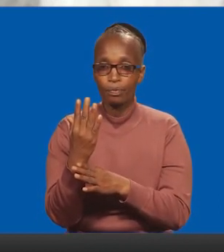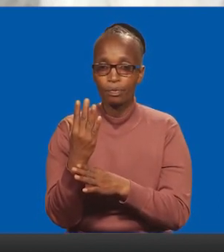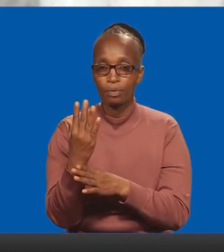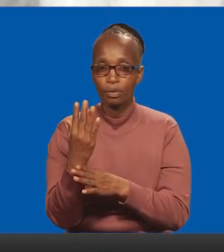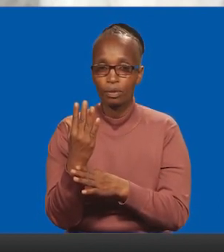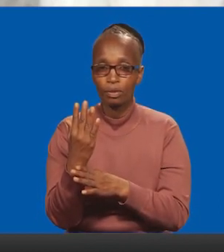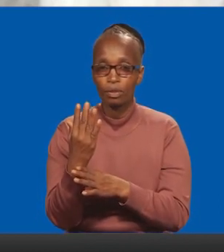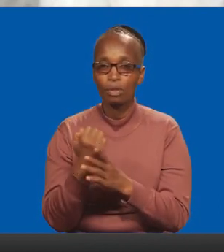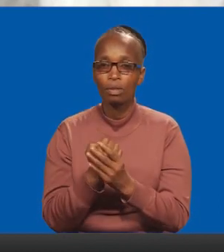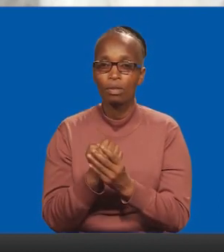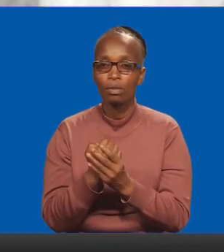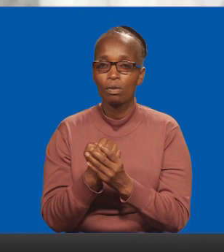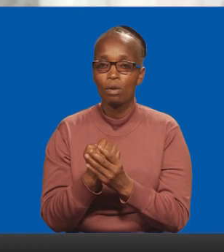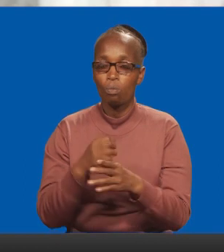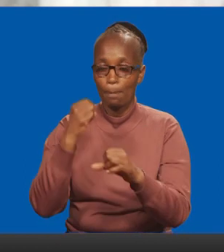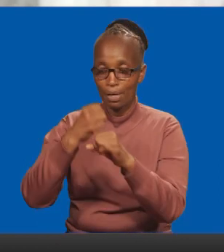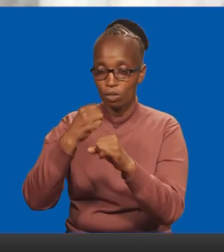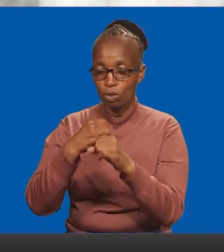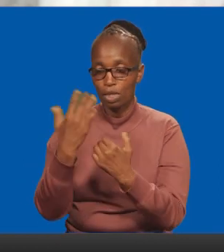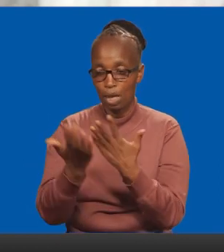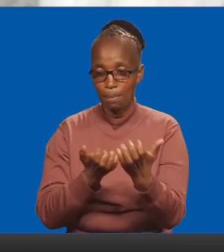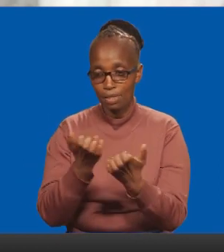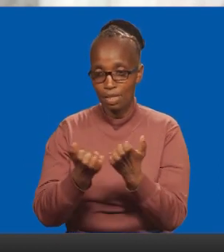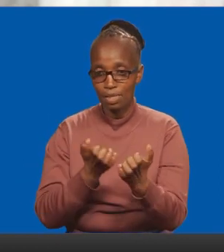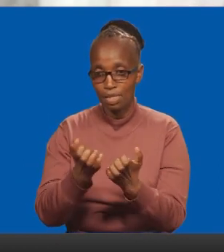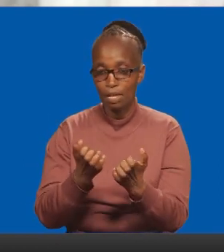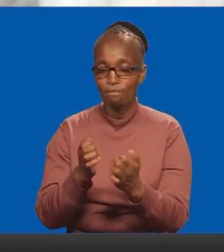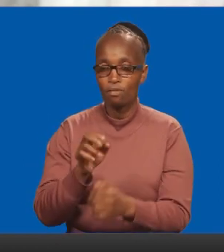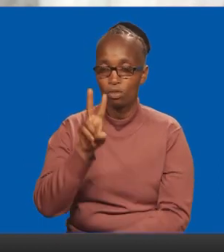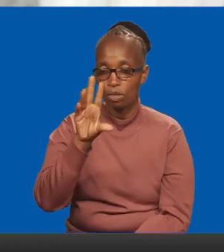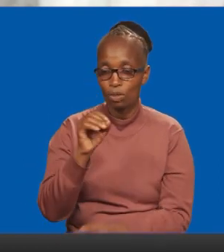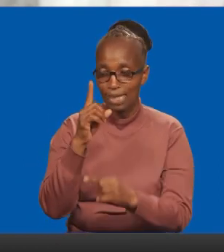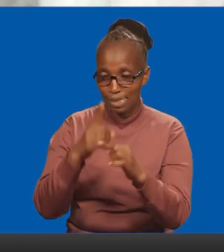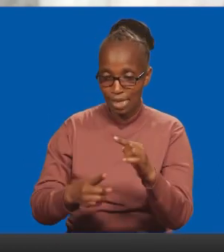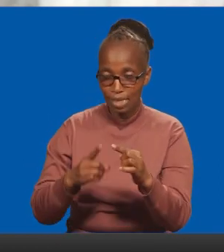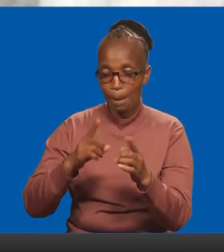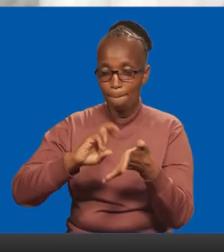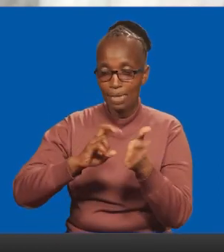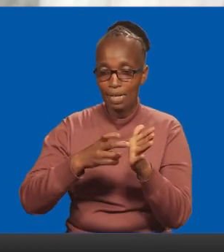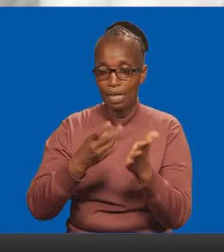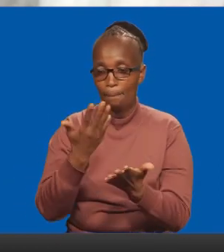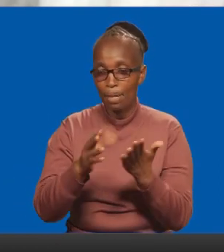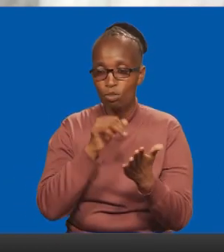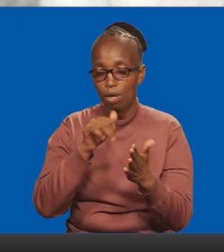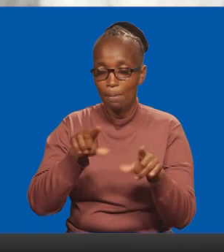do business the same way. The way we were learning business 20 years ago, it will not be the same.